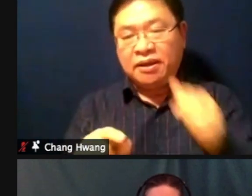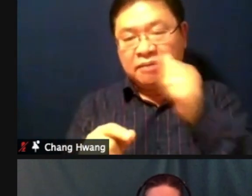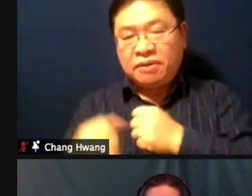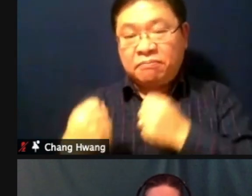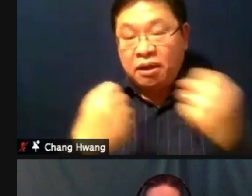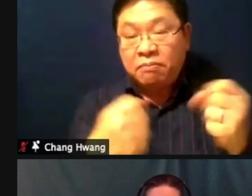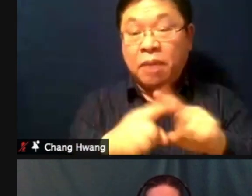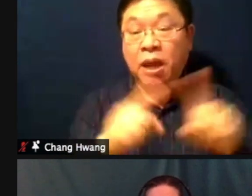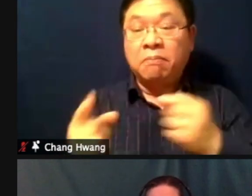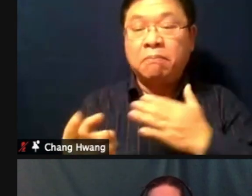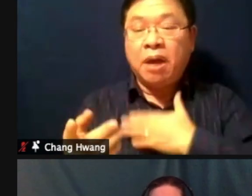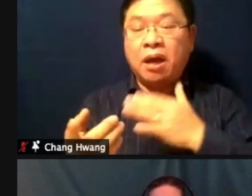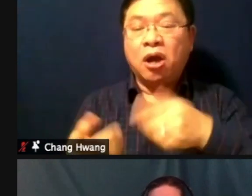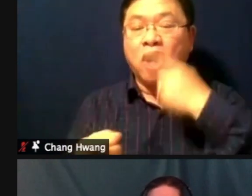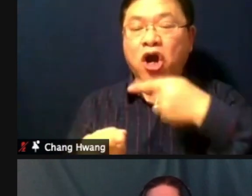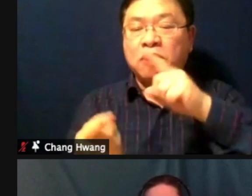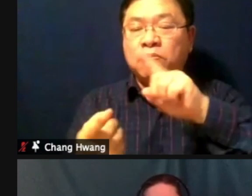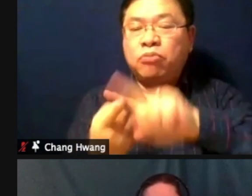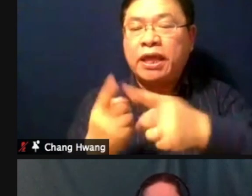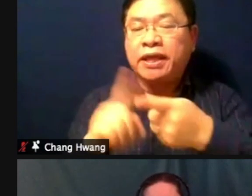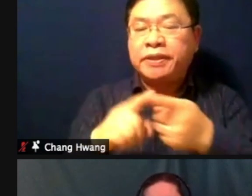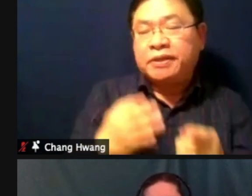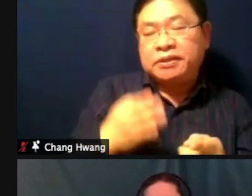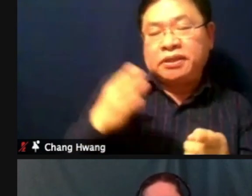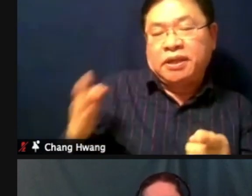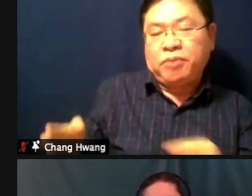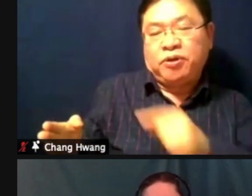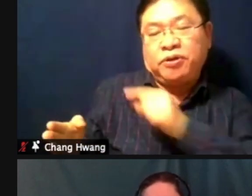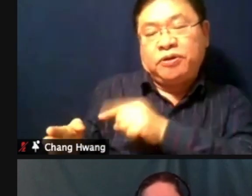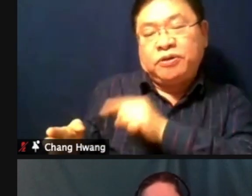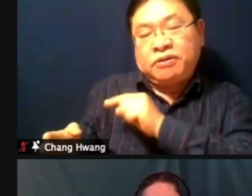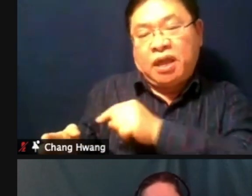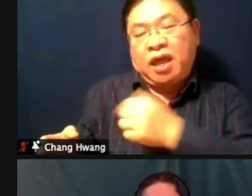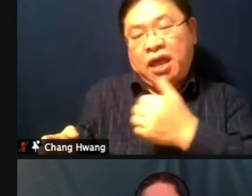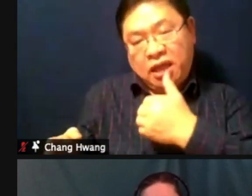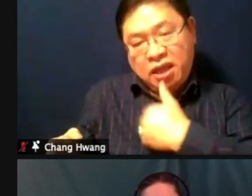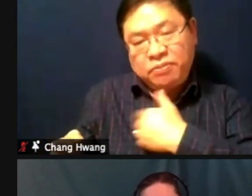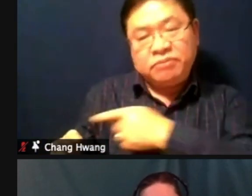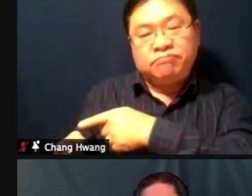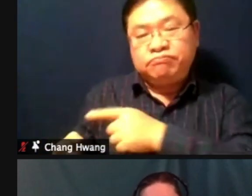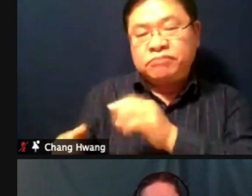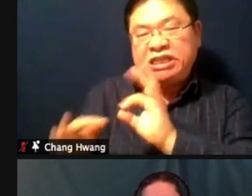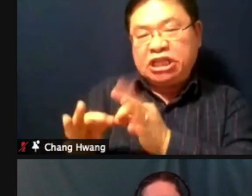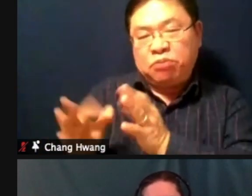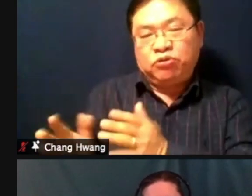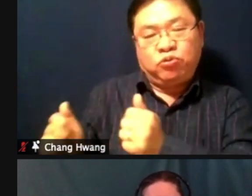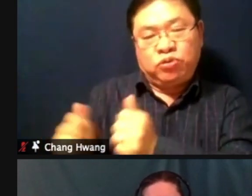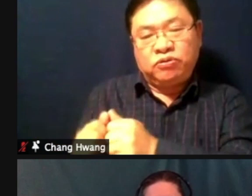4 hours there and back occasionally, which was quite boring. But I did have a hearing friend who was a